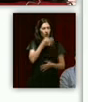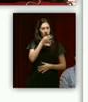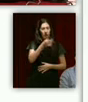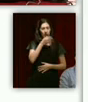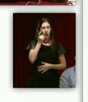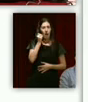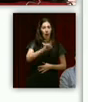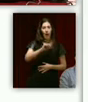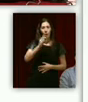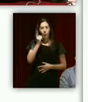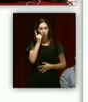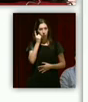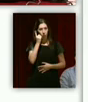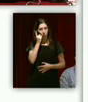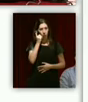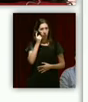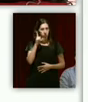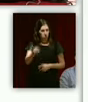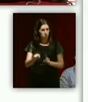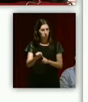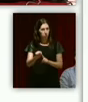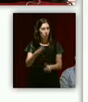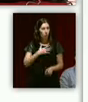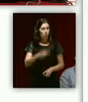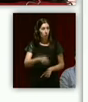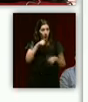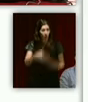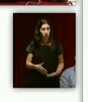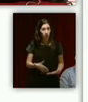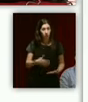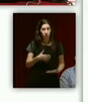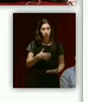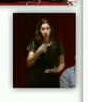As we listened earlier on this morning, the hardware